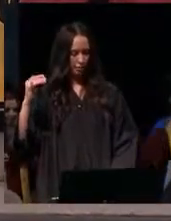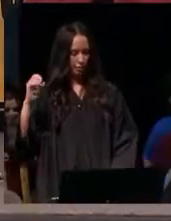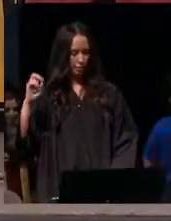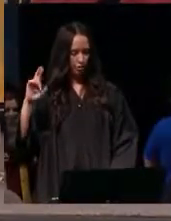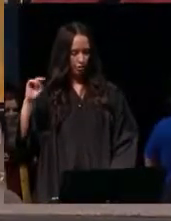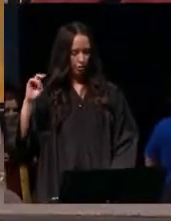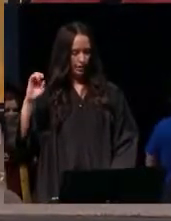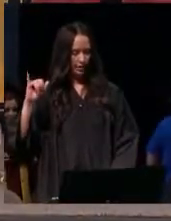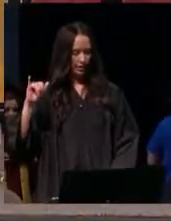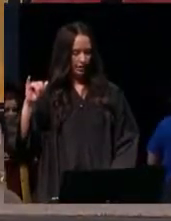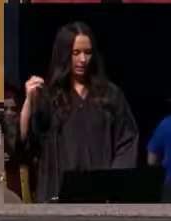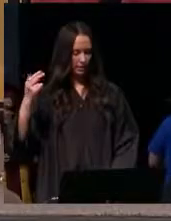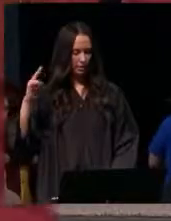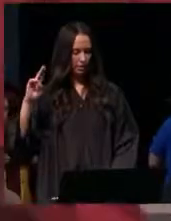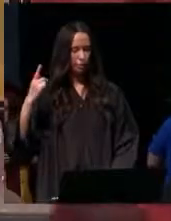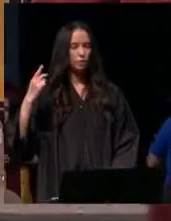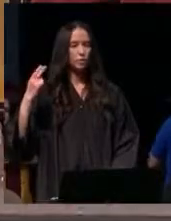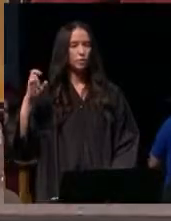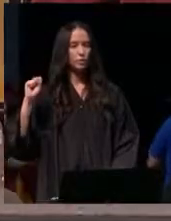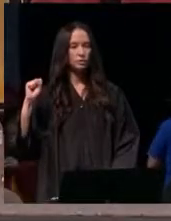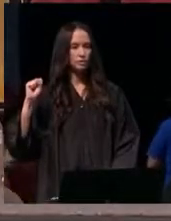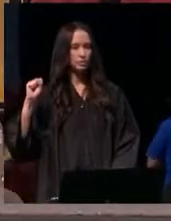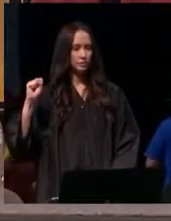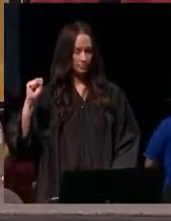Journey Hughes.